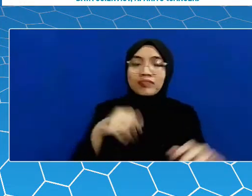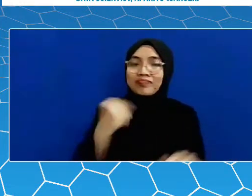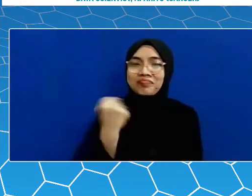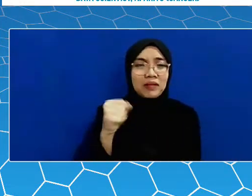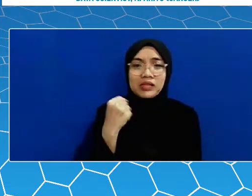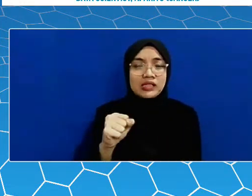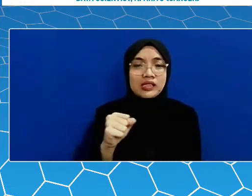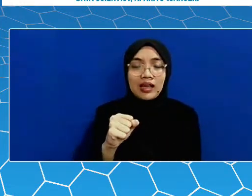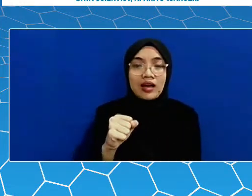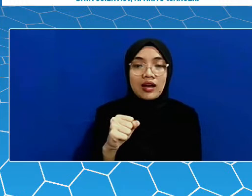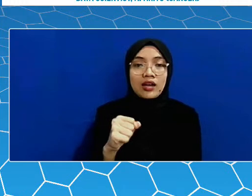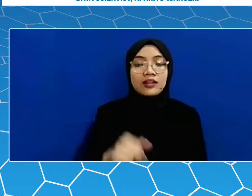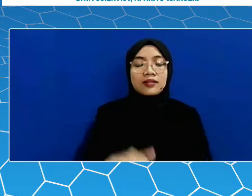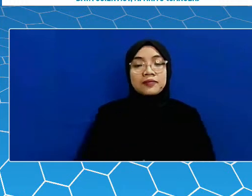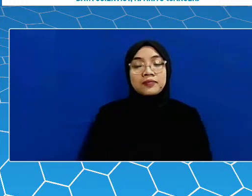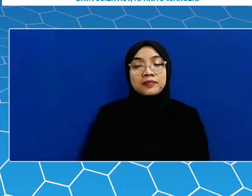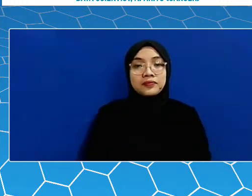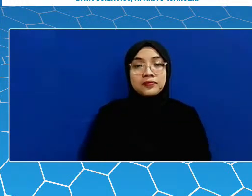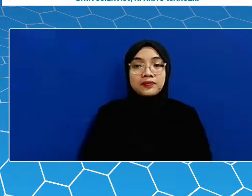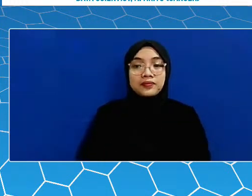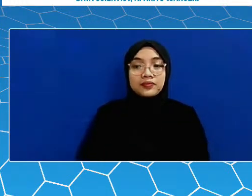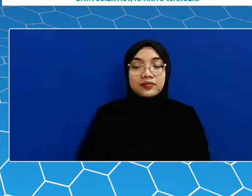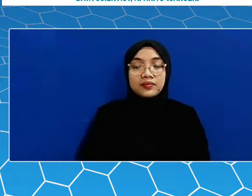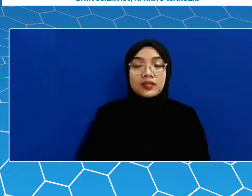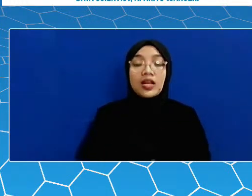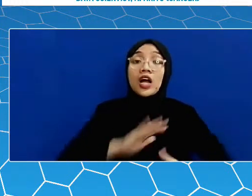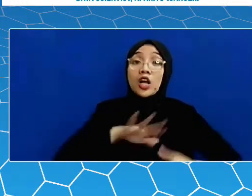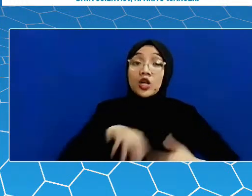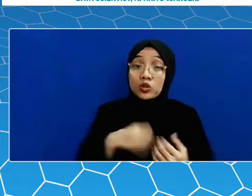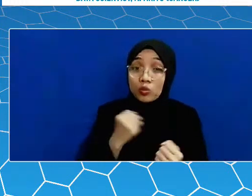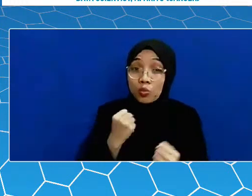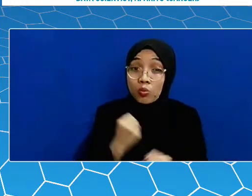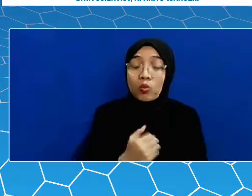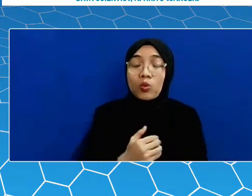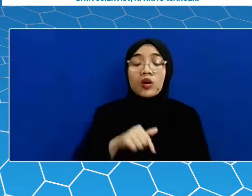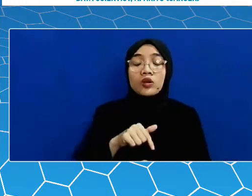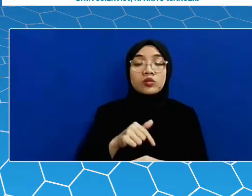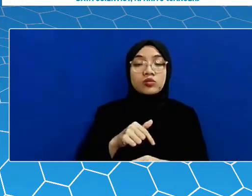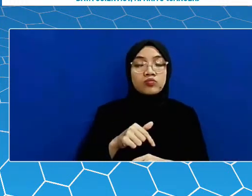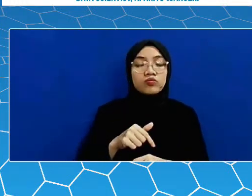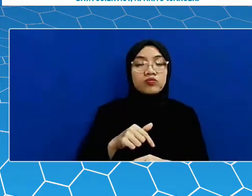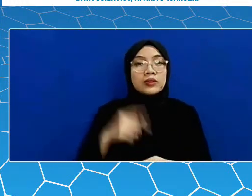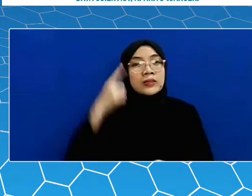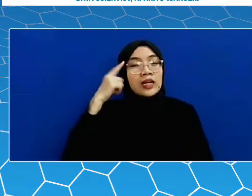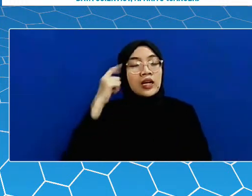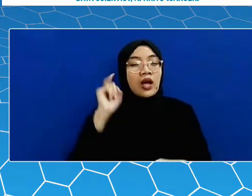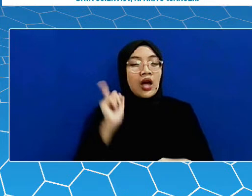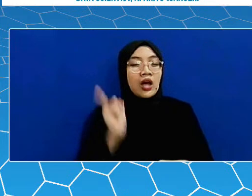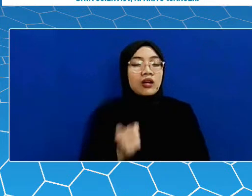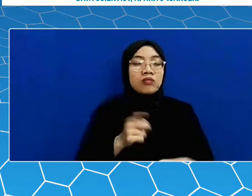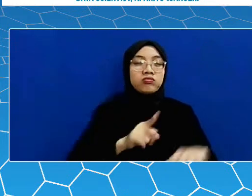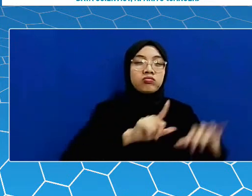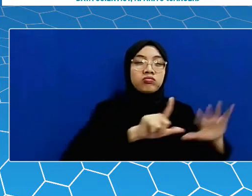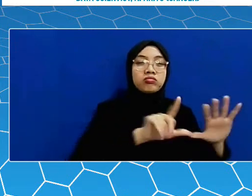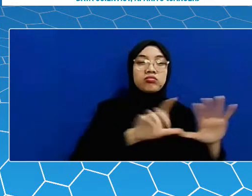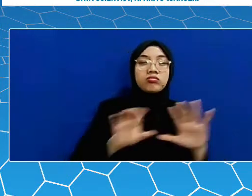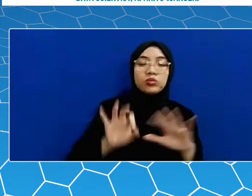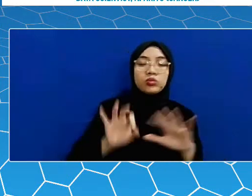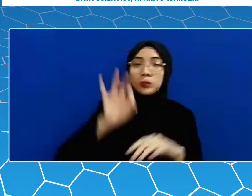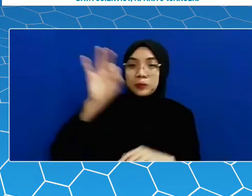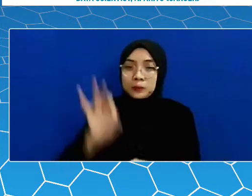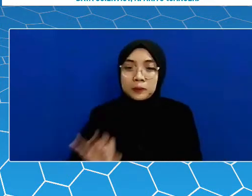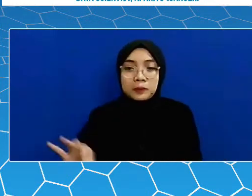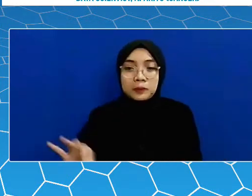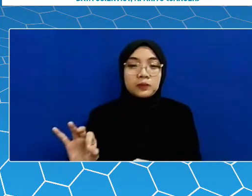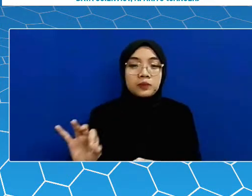to be put on hold, and an estimated 70% of clinical trials worldwide have been affected by the